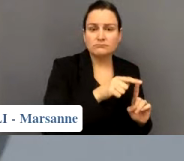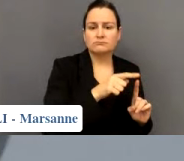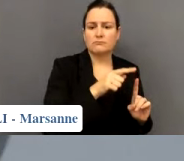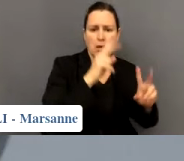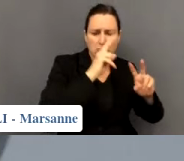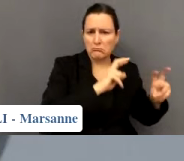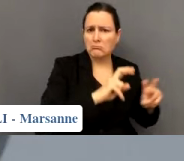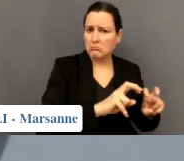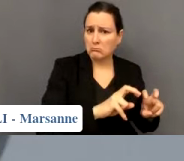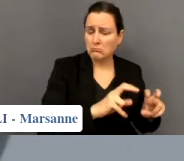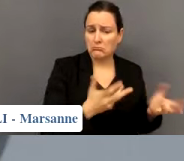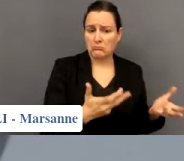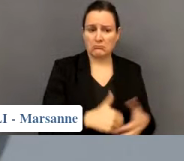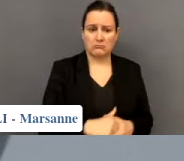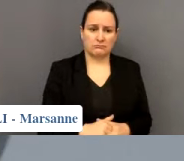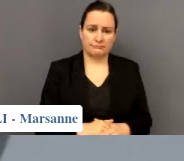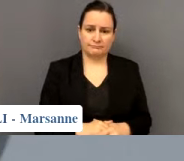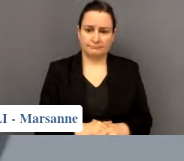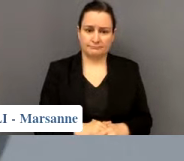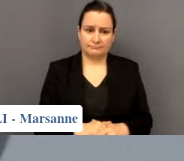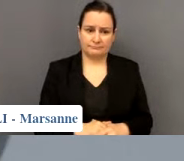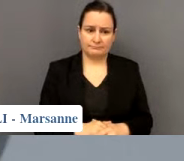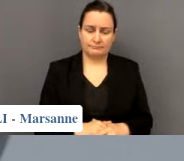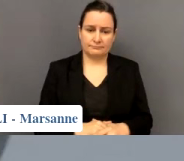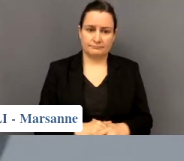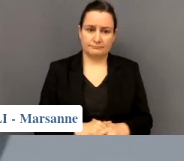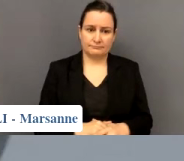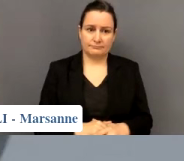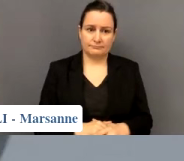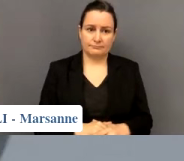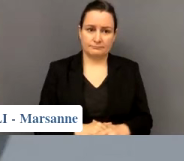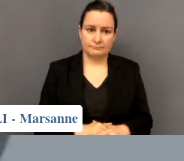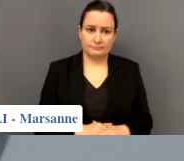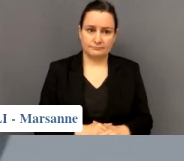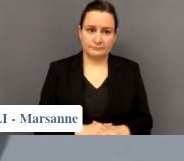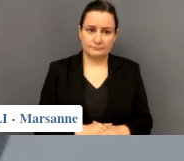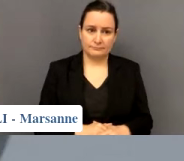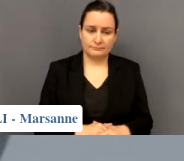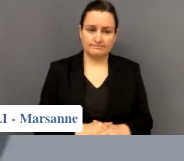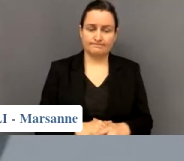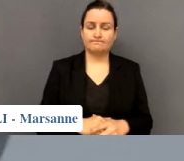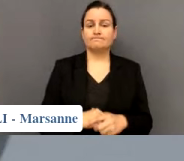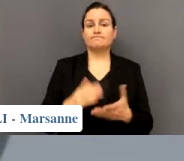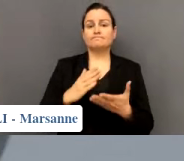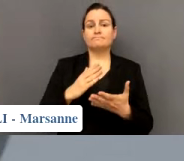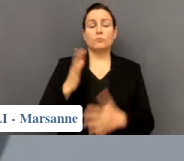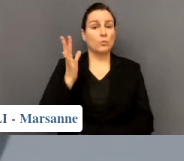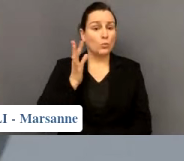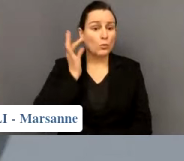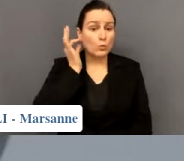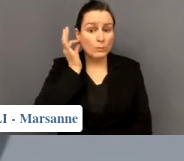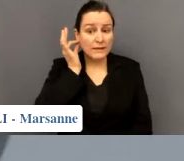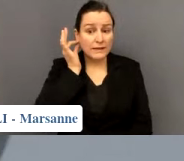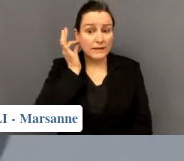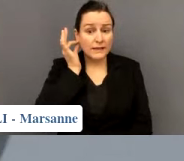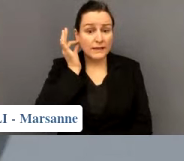Schemes focusing on improving the economic status of women may not, in their own right, mitigate the risk of intimate partner violence